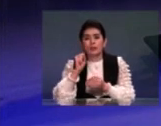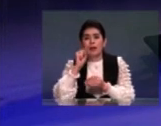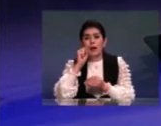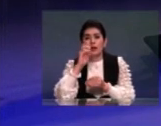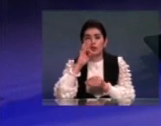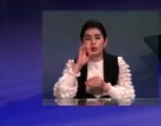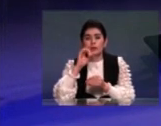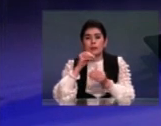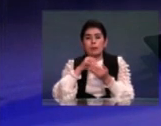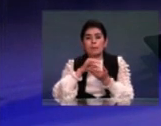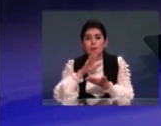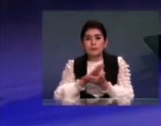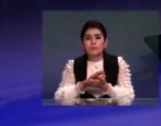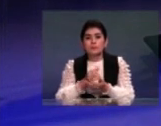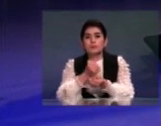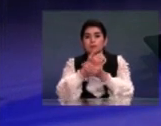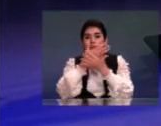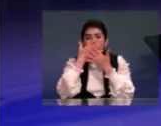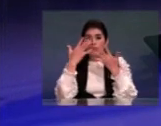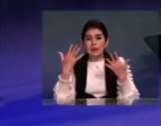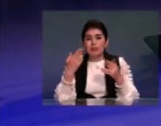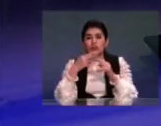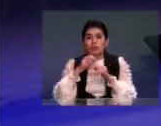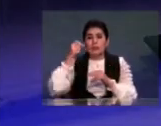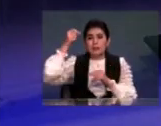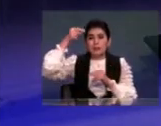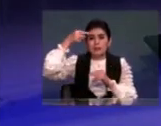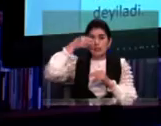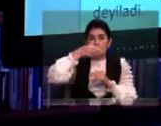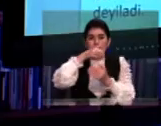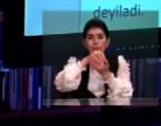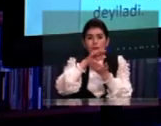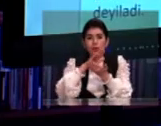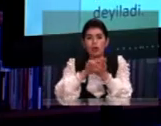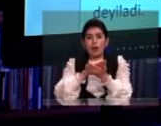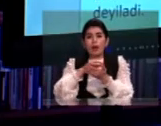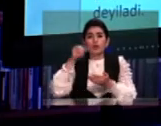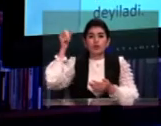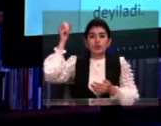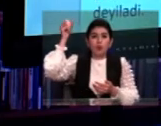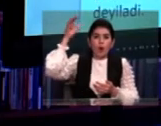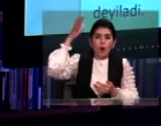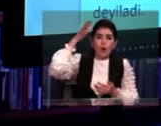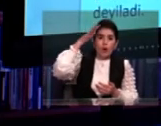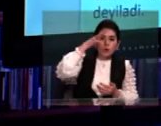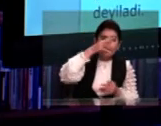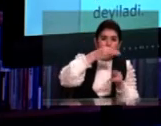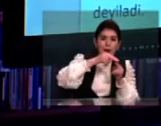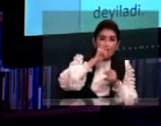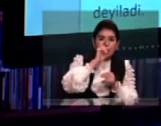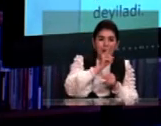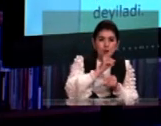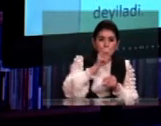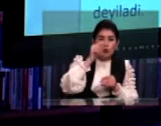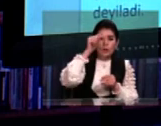anod belgilangan. Yorug'lik nurlari strelka bilan ko'rsatib qo'yilgan. Yorug'lik nurlari katodga tushadi va